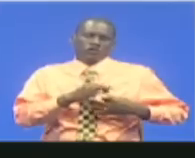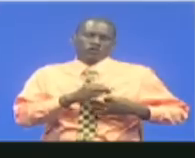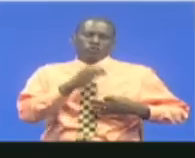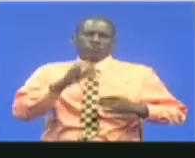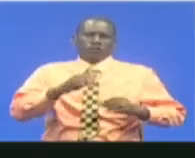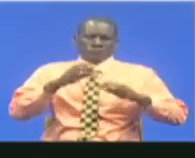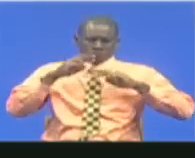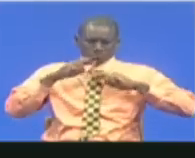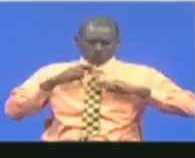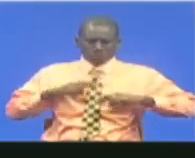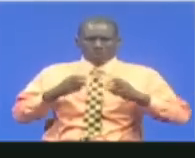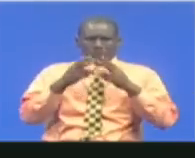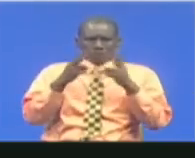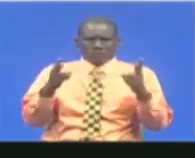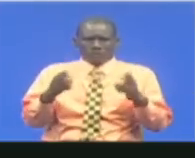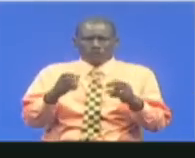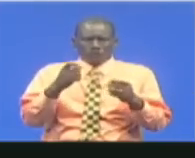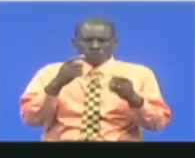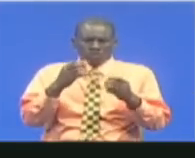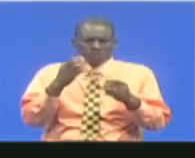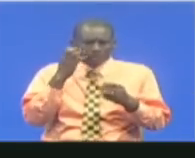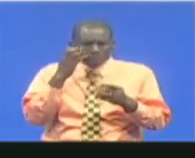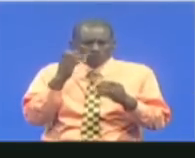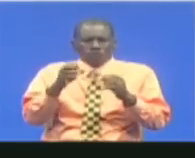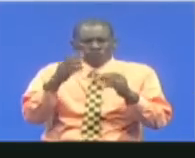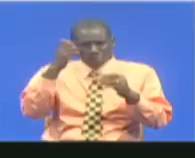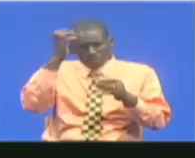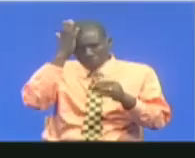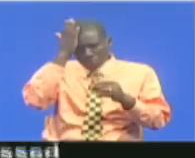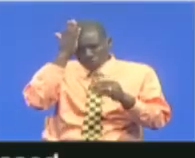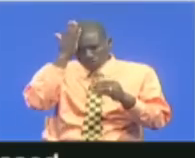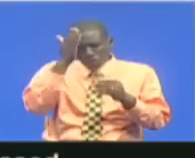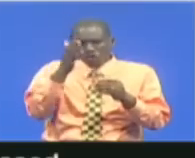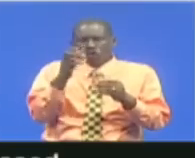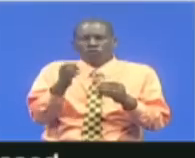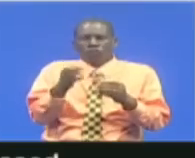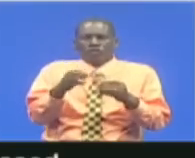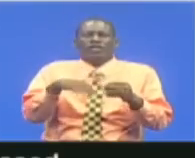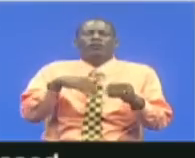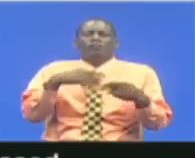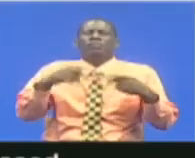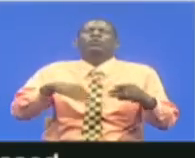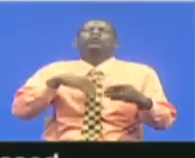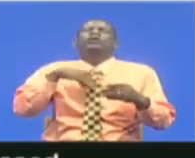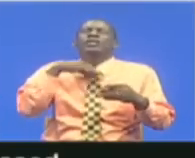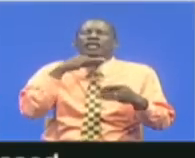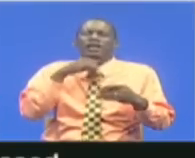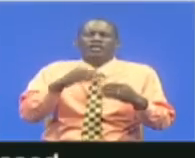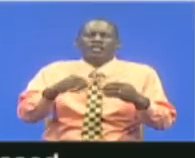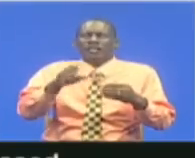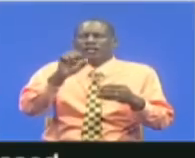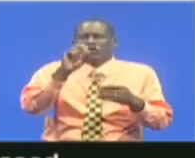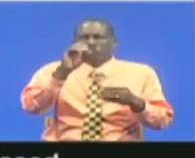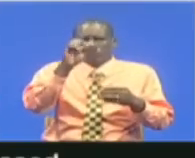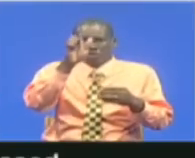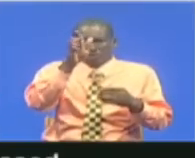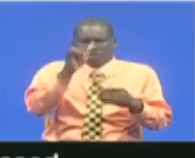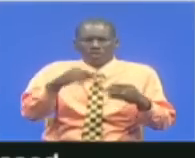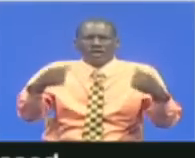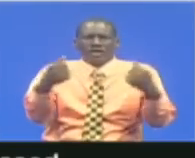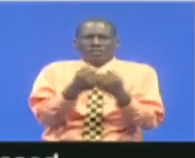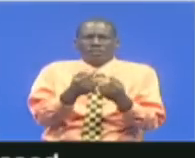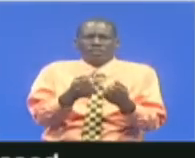Now, amidst all the sadness at the memorial service for the victims of the Solai tragedy, there was a light moment that brought a smile to many.